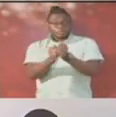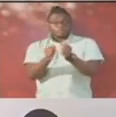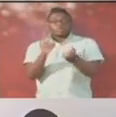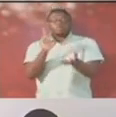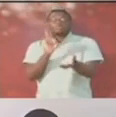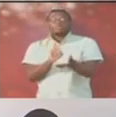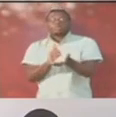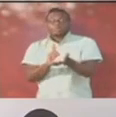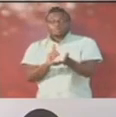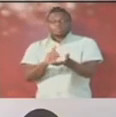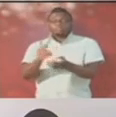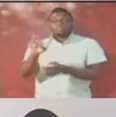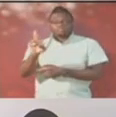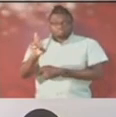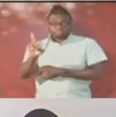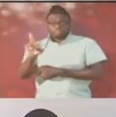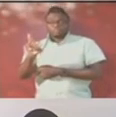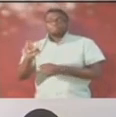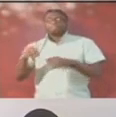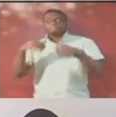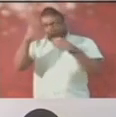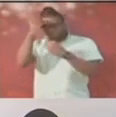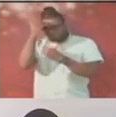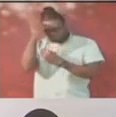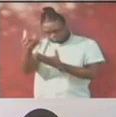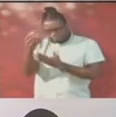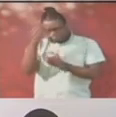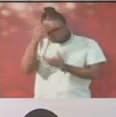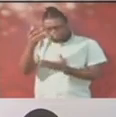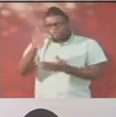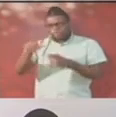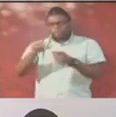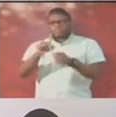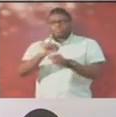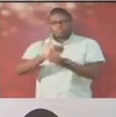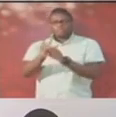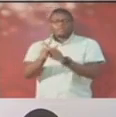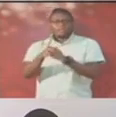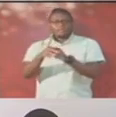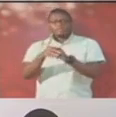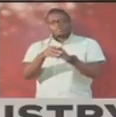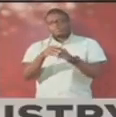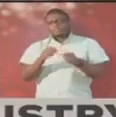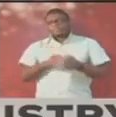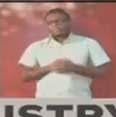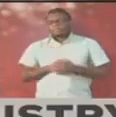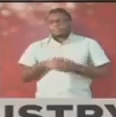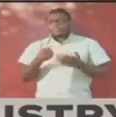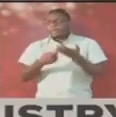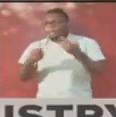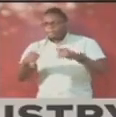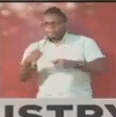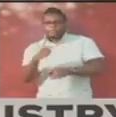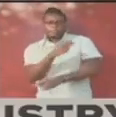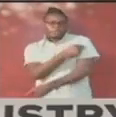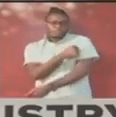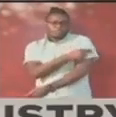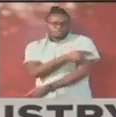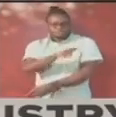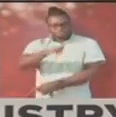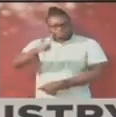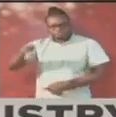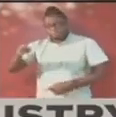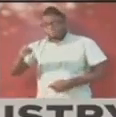Abdul-Richards, who will present today's clinical and hospital occupancy updates. Dr. Richards. Thank you very much,